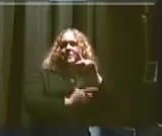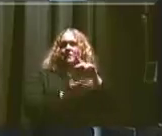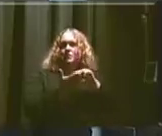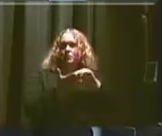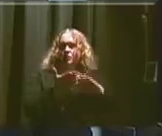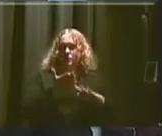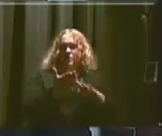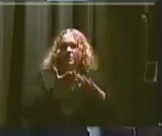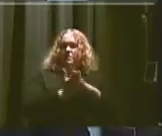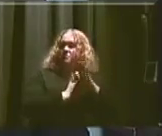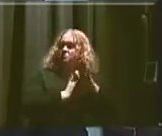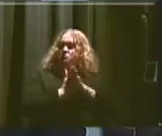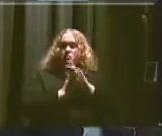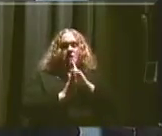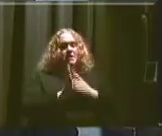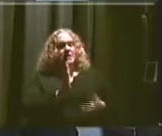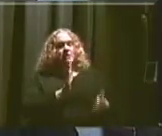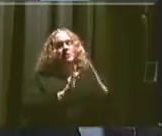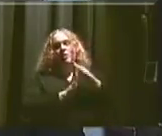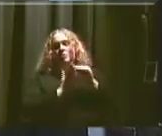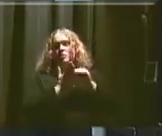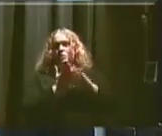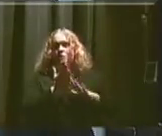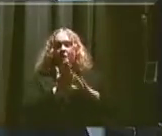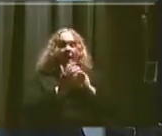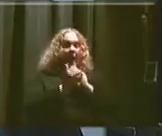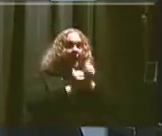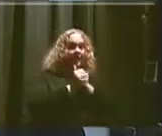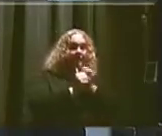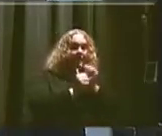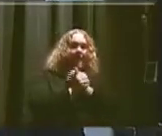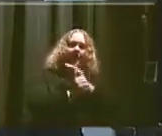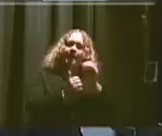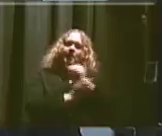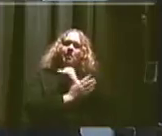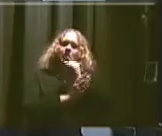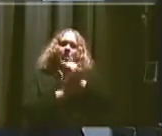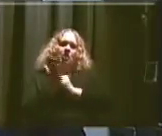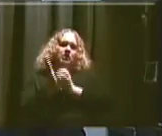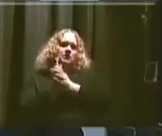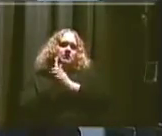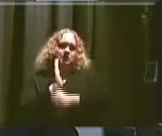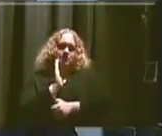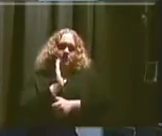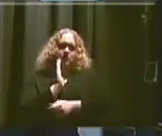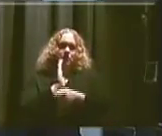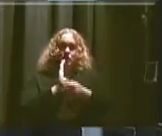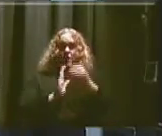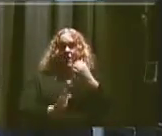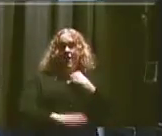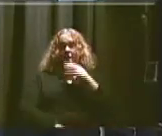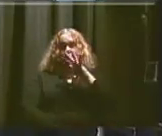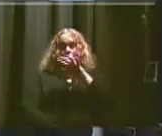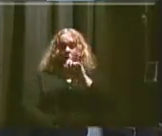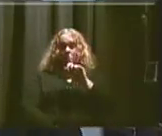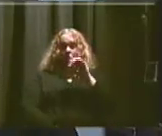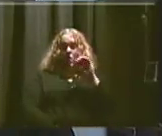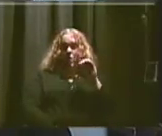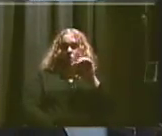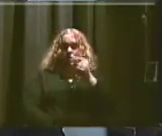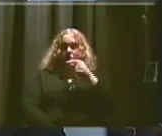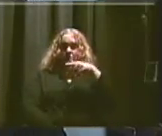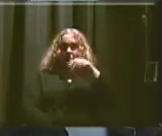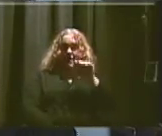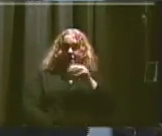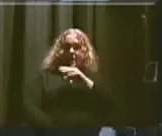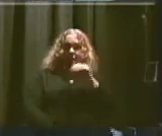our school. She excels academically, athletically, and artistically. She carries a 4.0 GPA and takes a double block